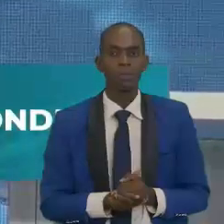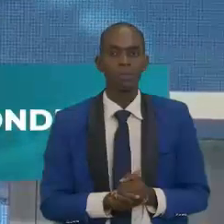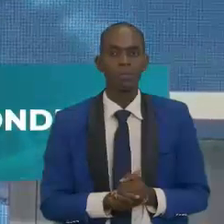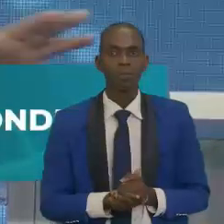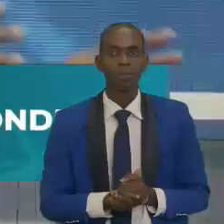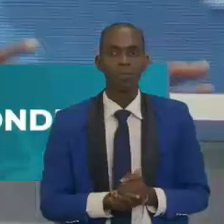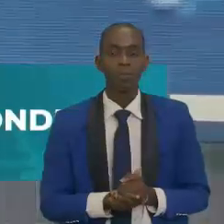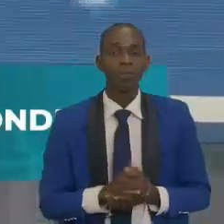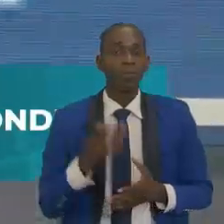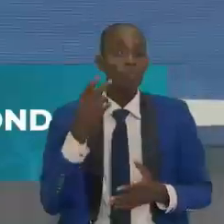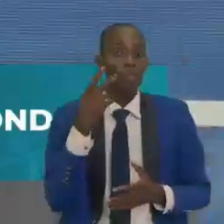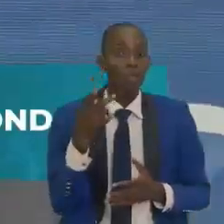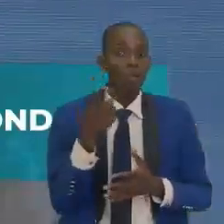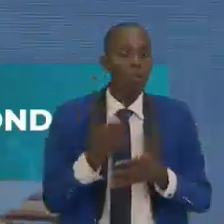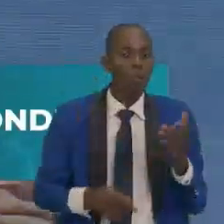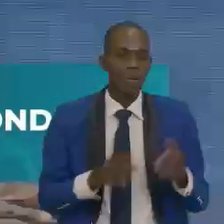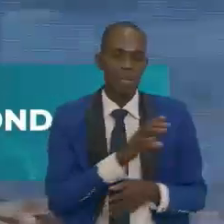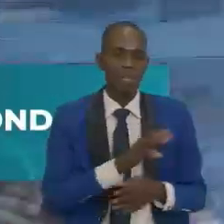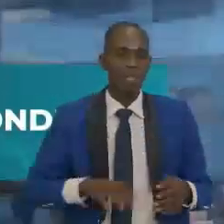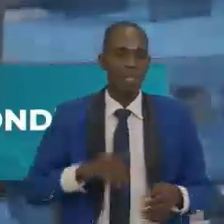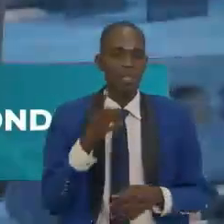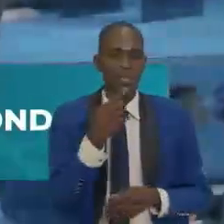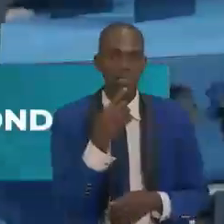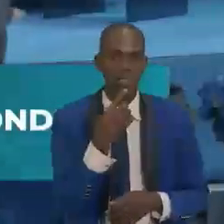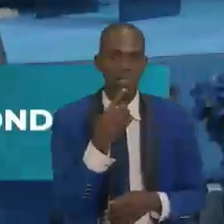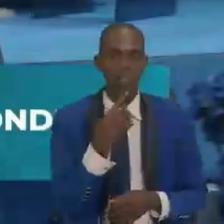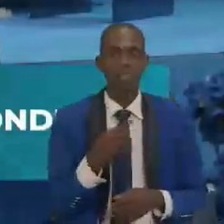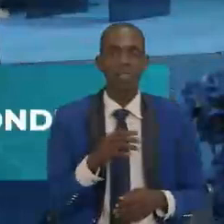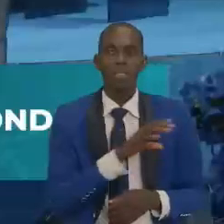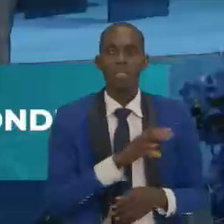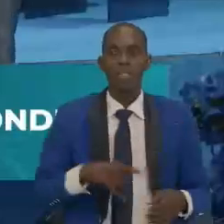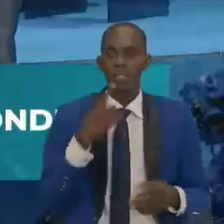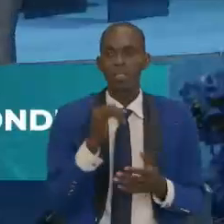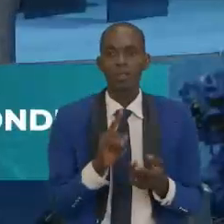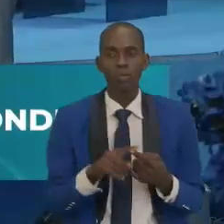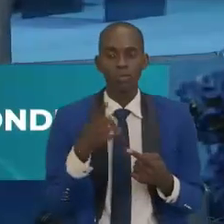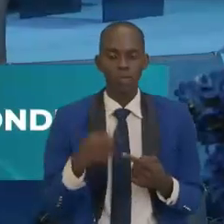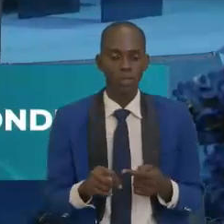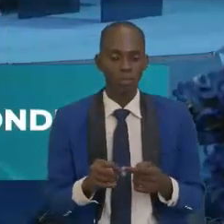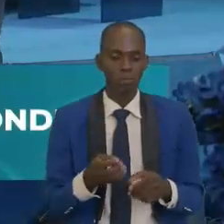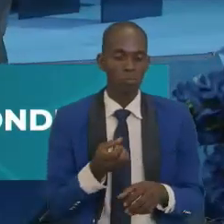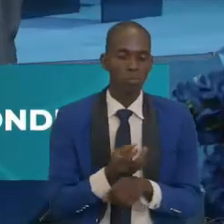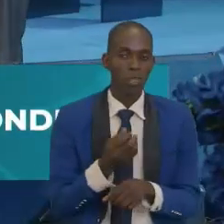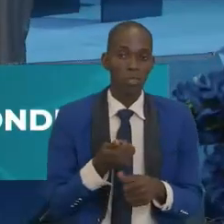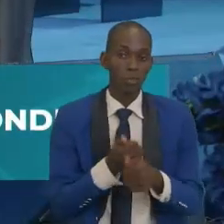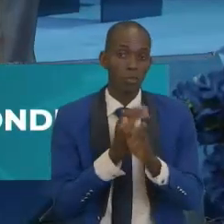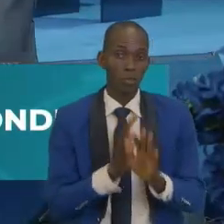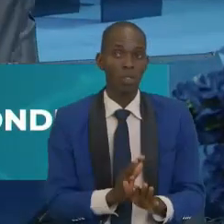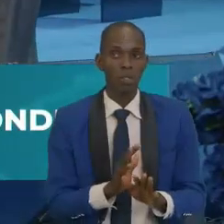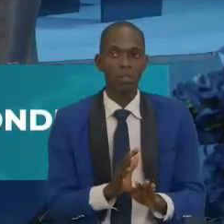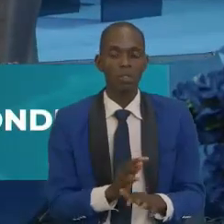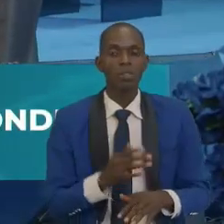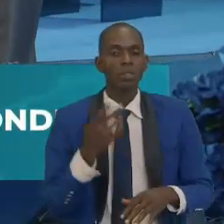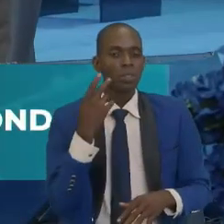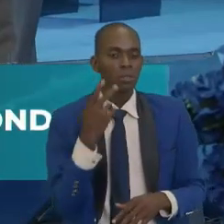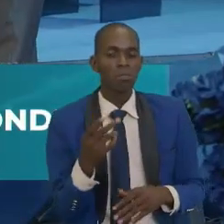You see what Christ said? He said to his disciples. That's why those disciples